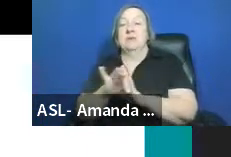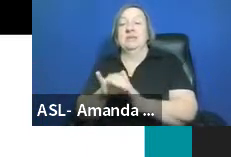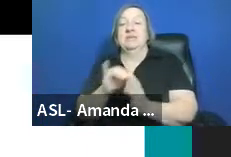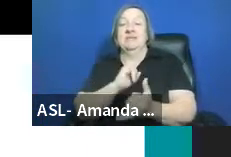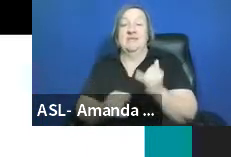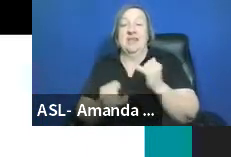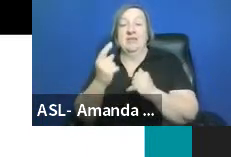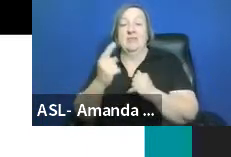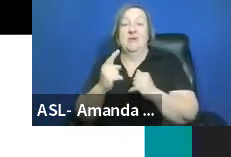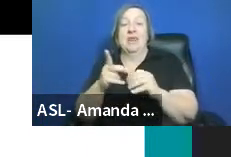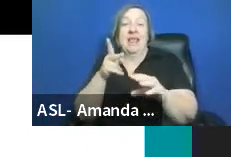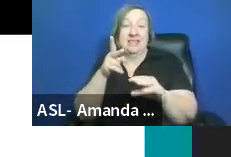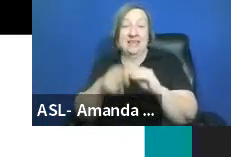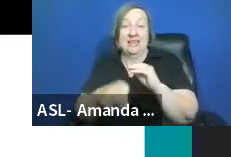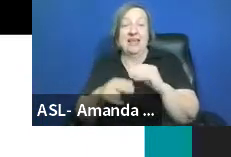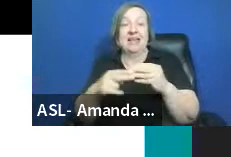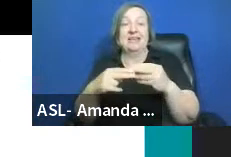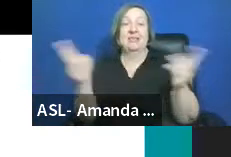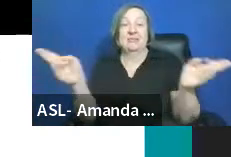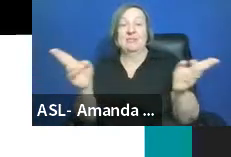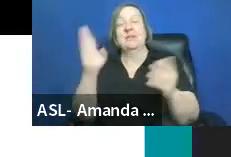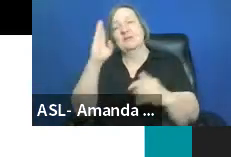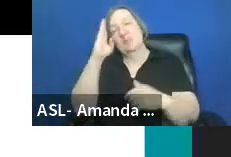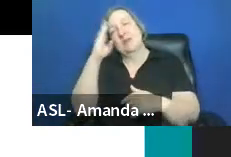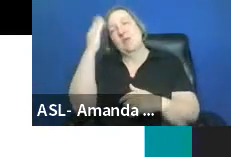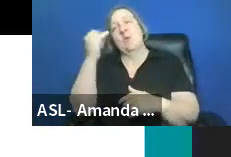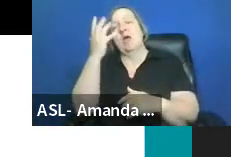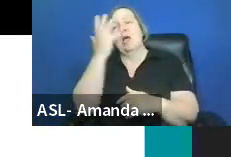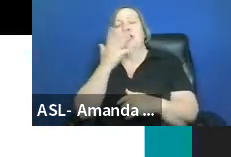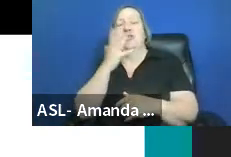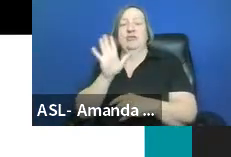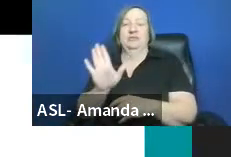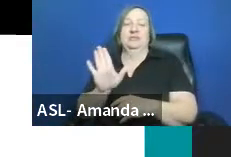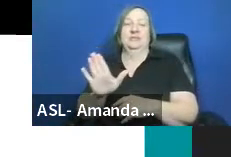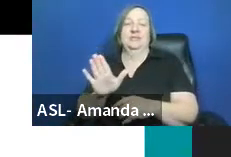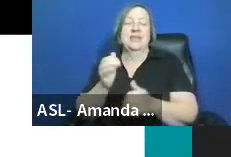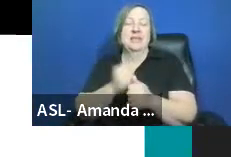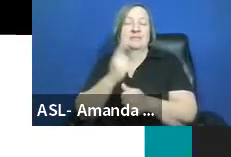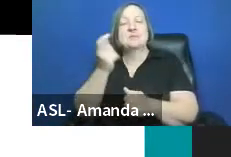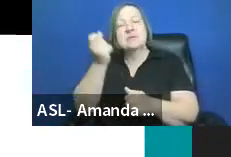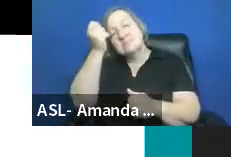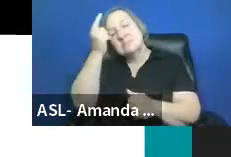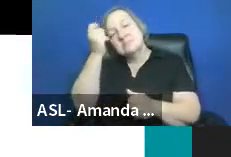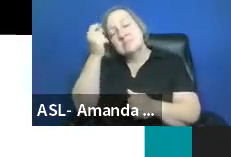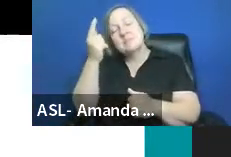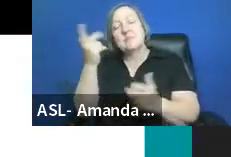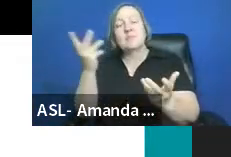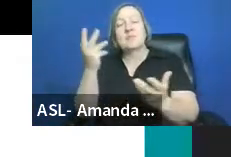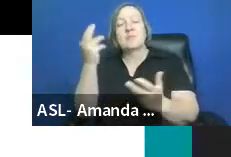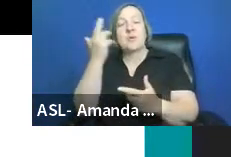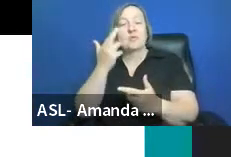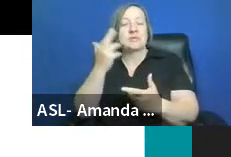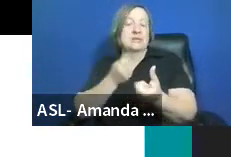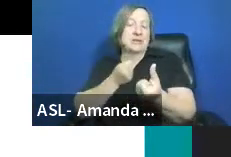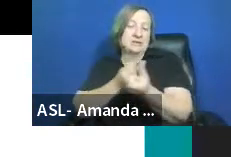they're cutting the ribbon on the bridge, everybody knows why it looks that way. Everybody understands the narrative that supports